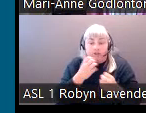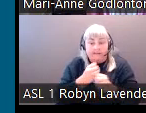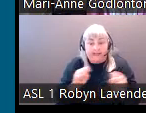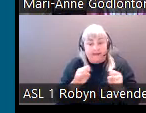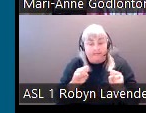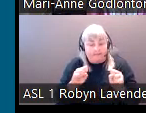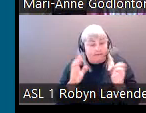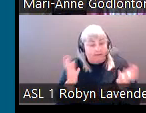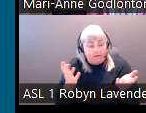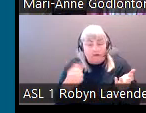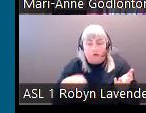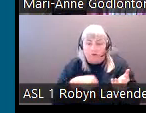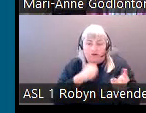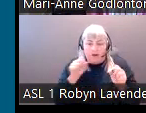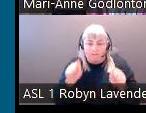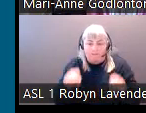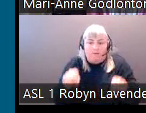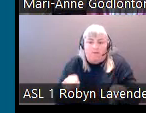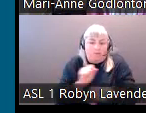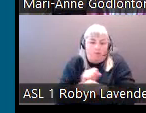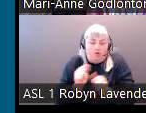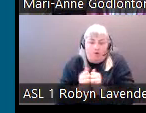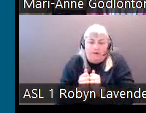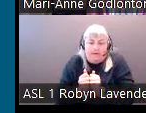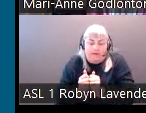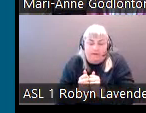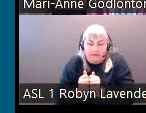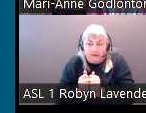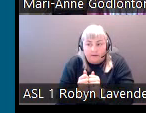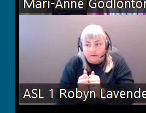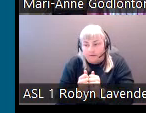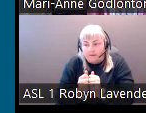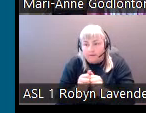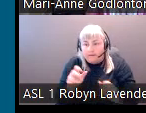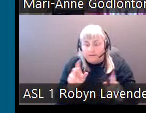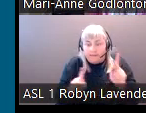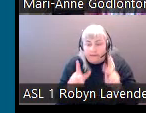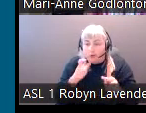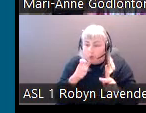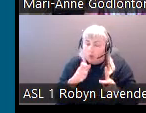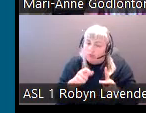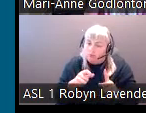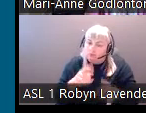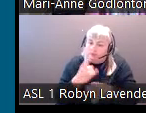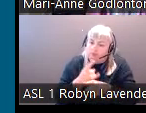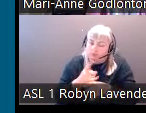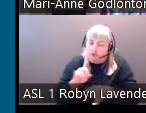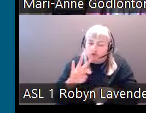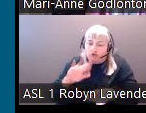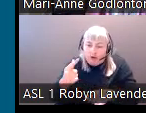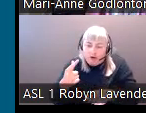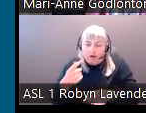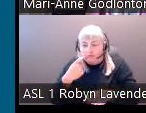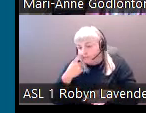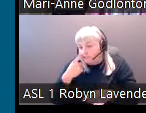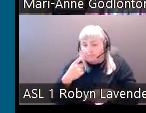do not have the ability to work with those individuals that have, you know, substance use and that is affecting their goals and their